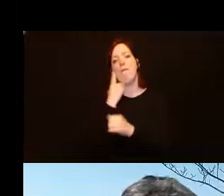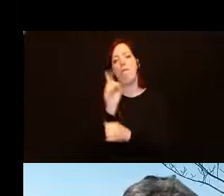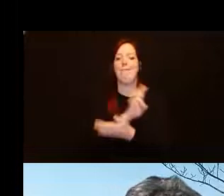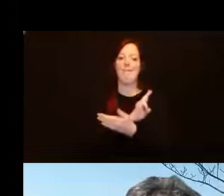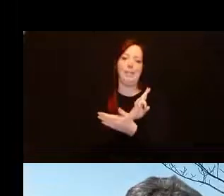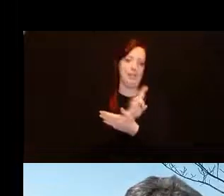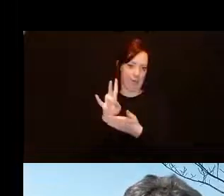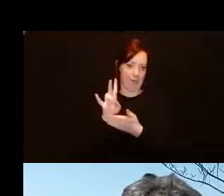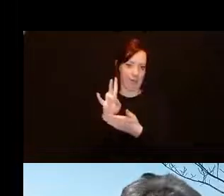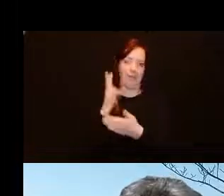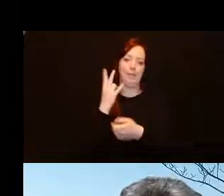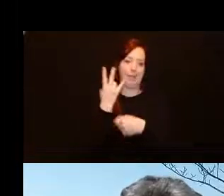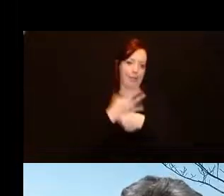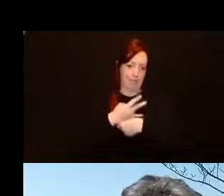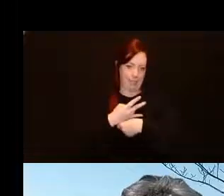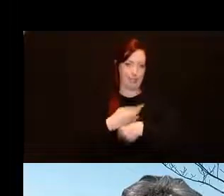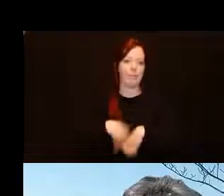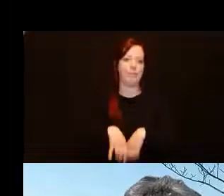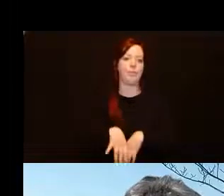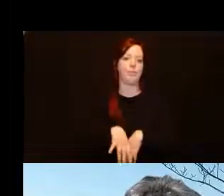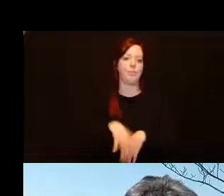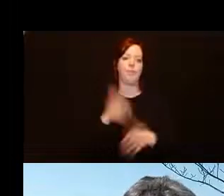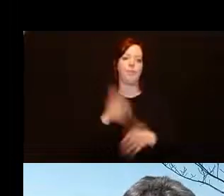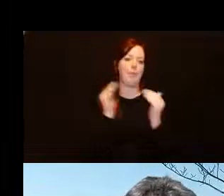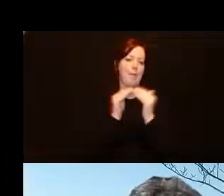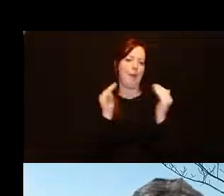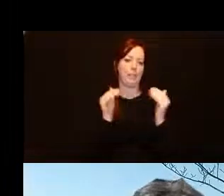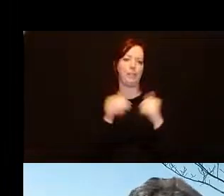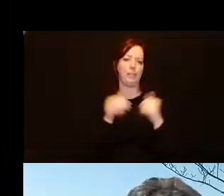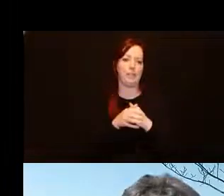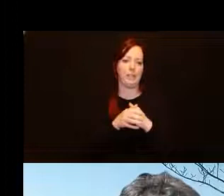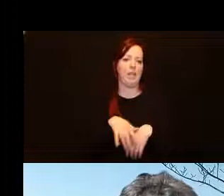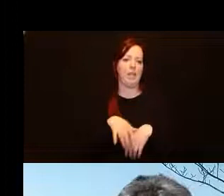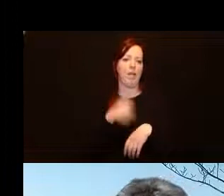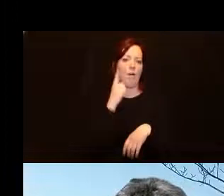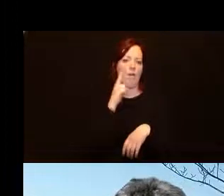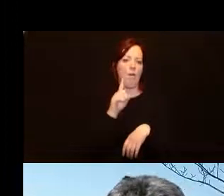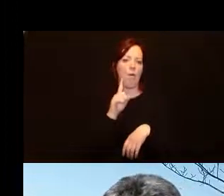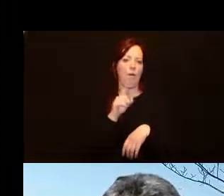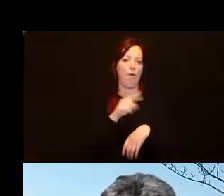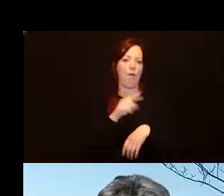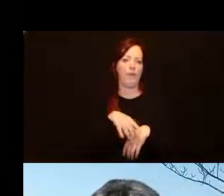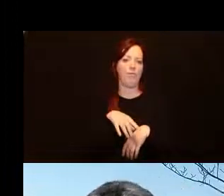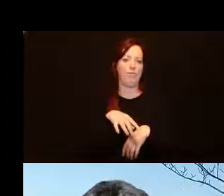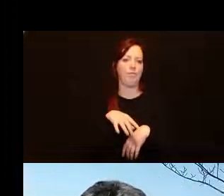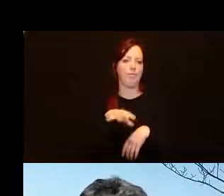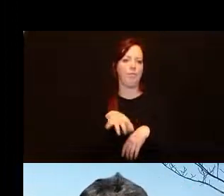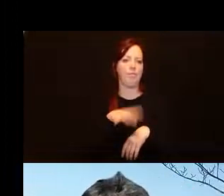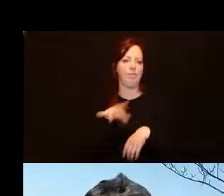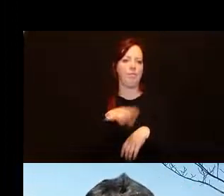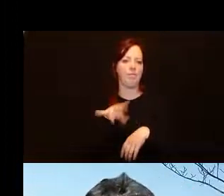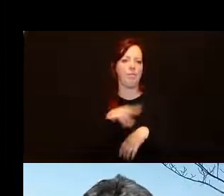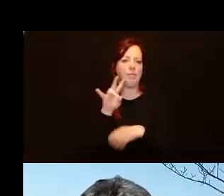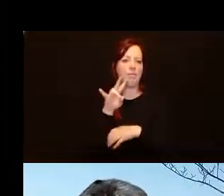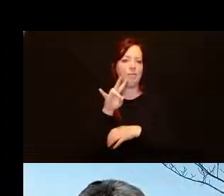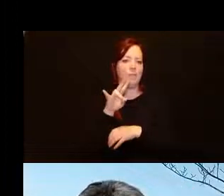75 dBA for 40 hours. And this is deemed to be suitable for children and